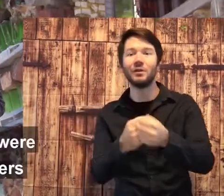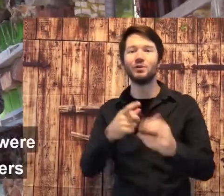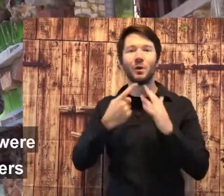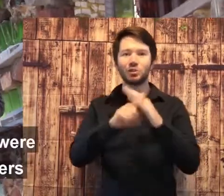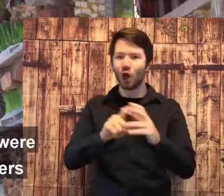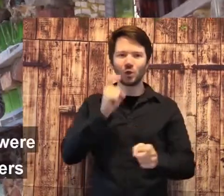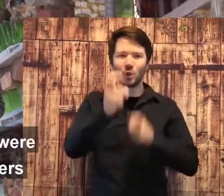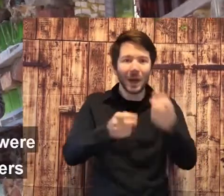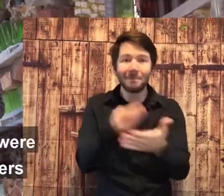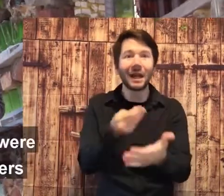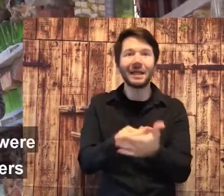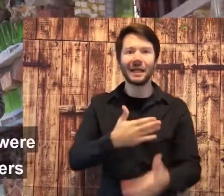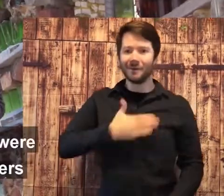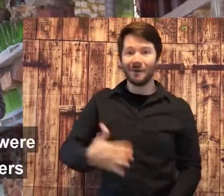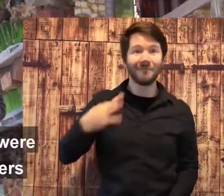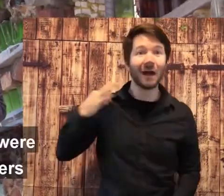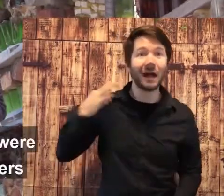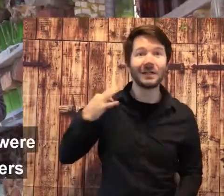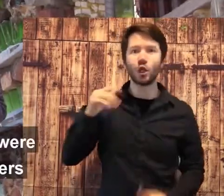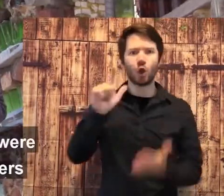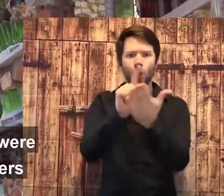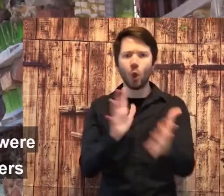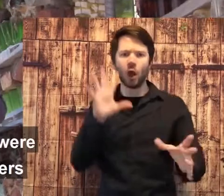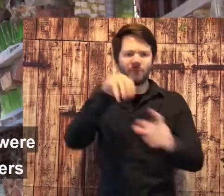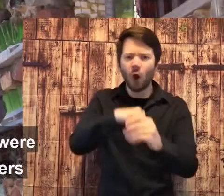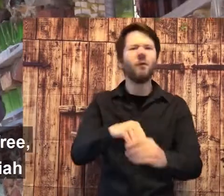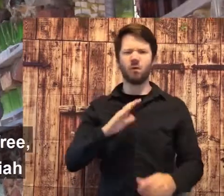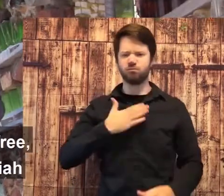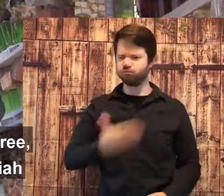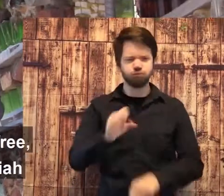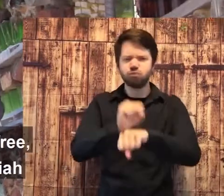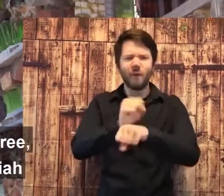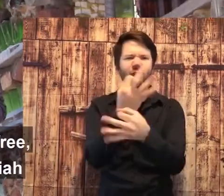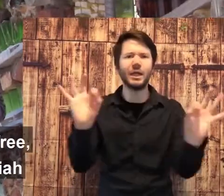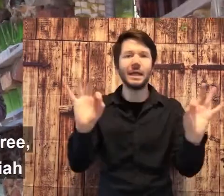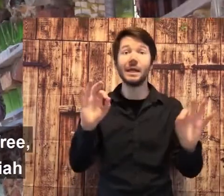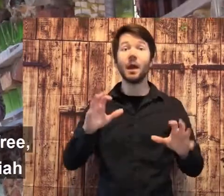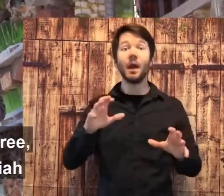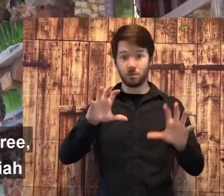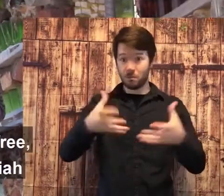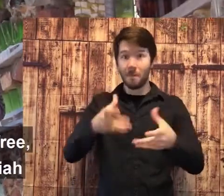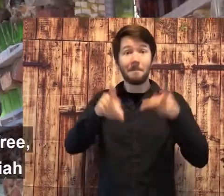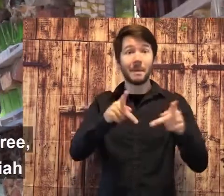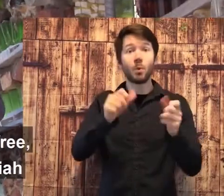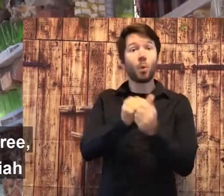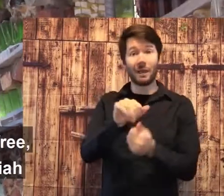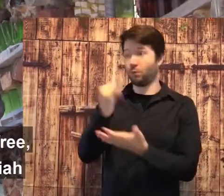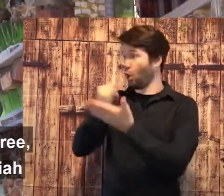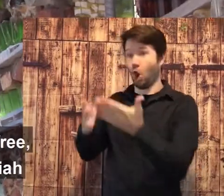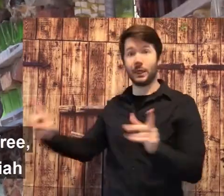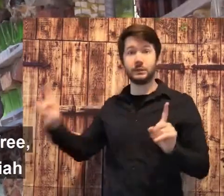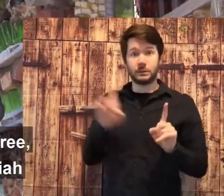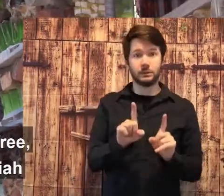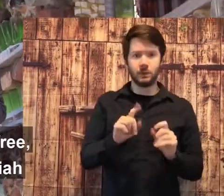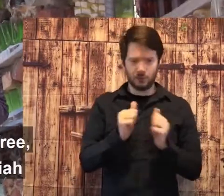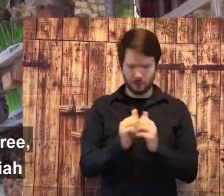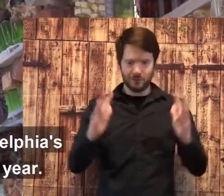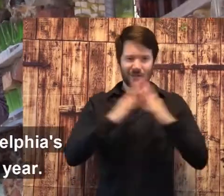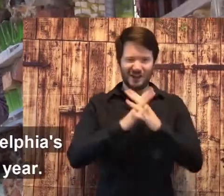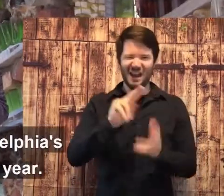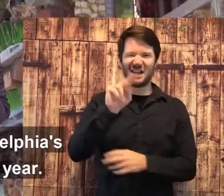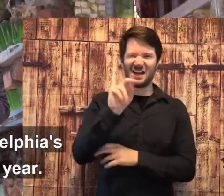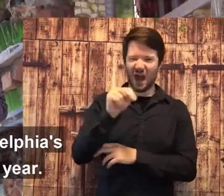people started donating money, they were volunteering their time, there were lawyers who got involved and were working for free. And that group of people, along with